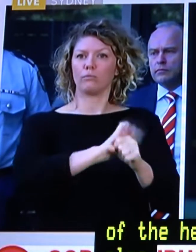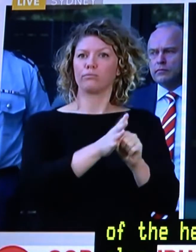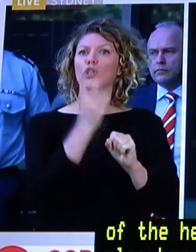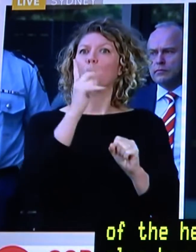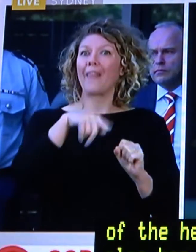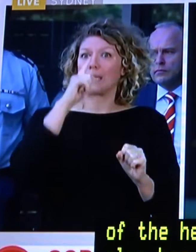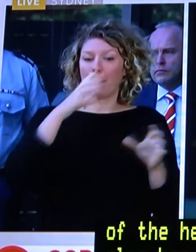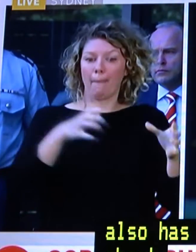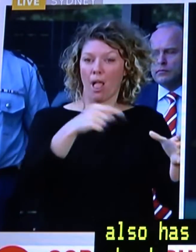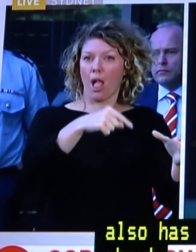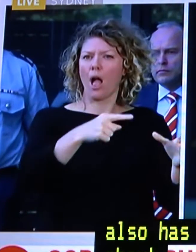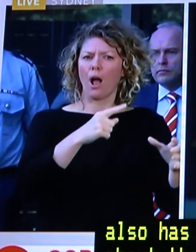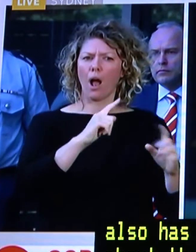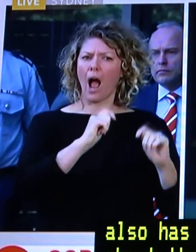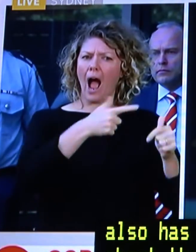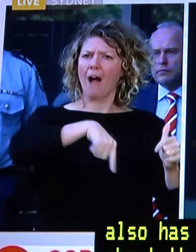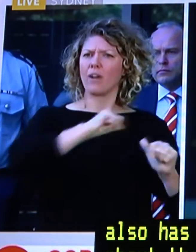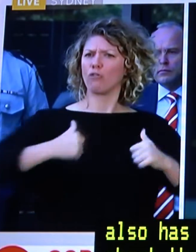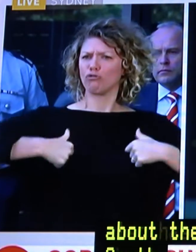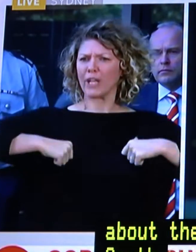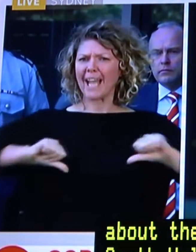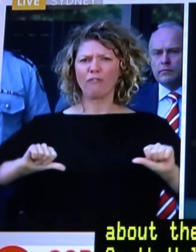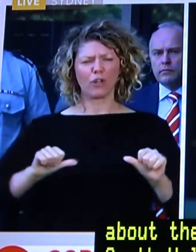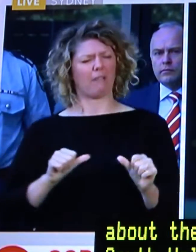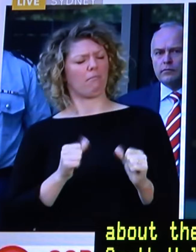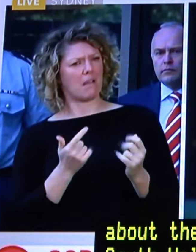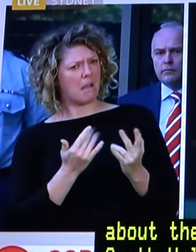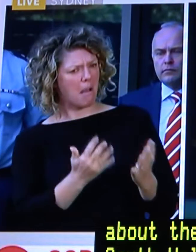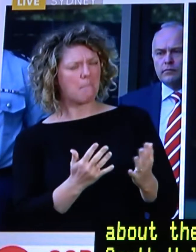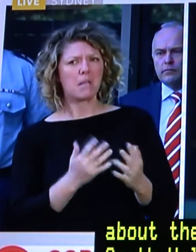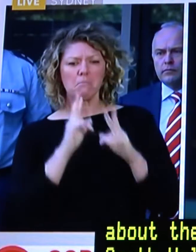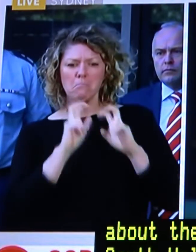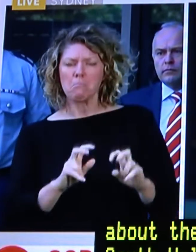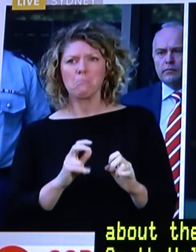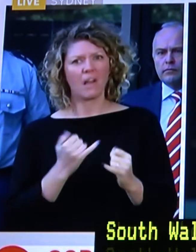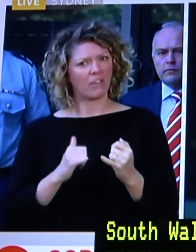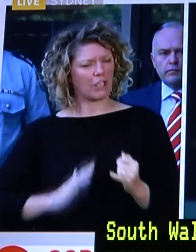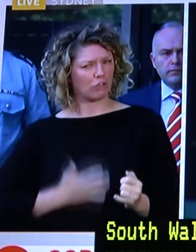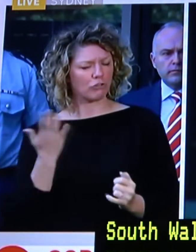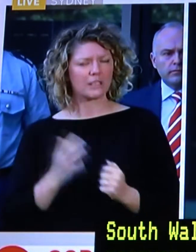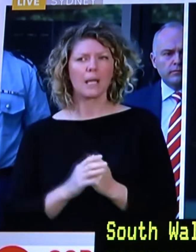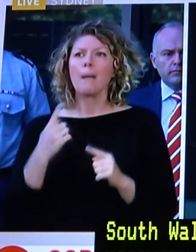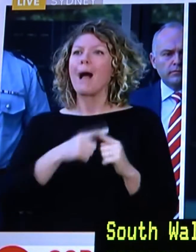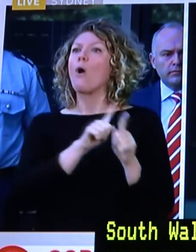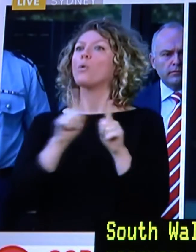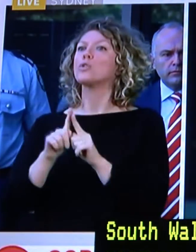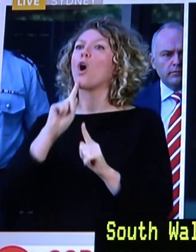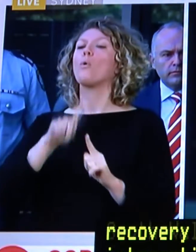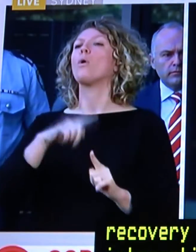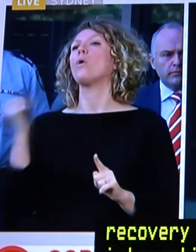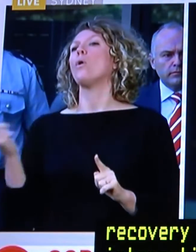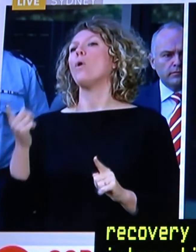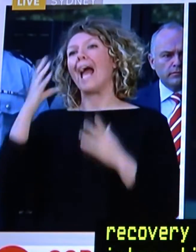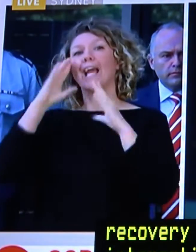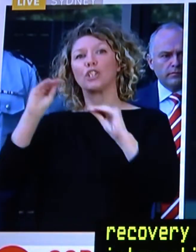how long the recovery has taken, which is very interesting analysis. And then I will ask Minister Mitchell to speak, and then